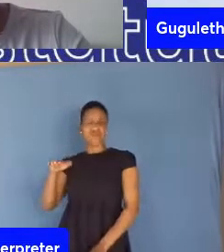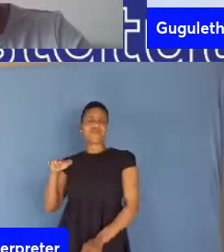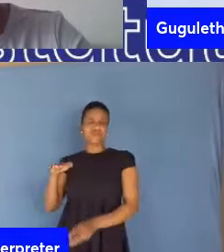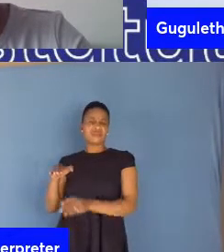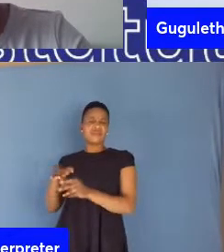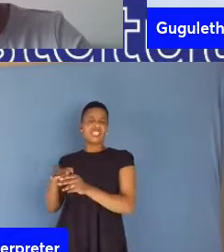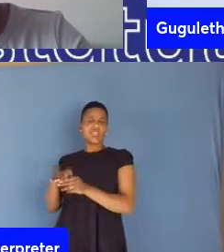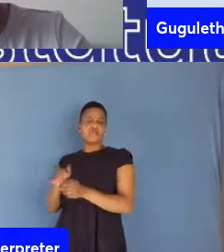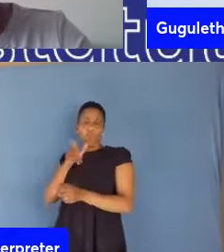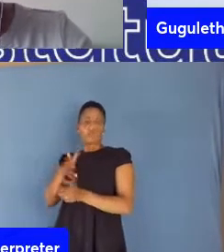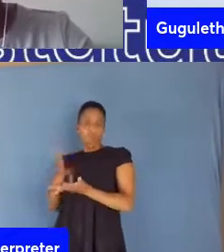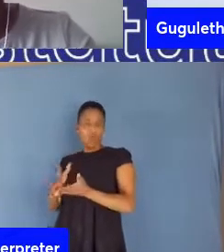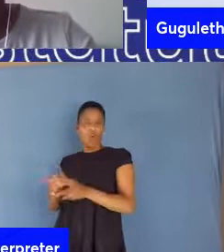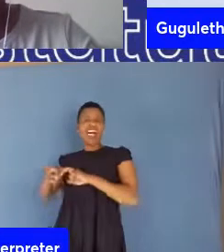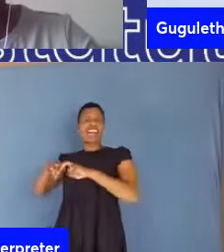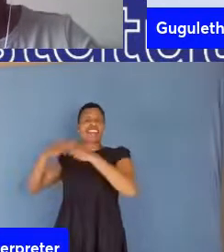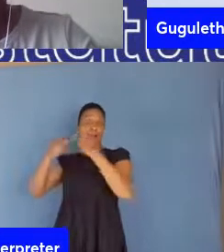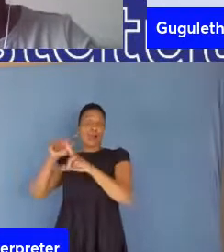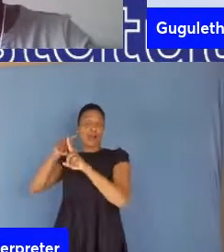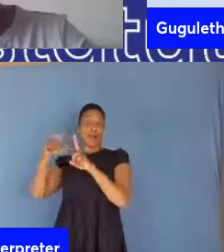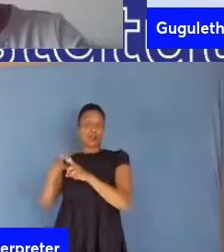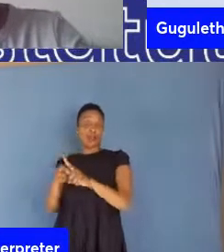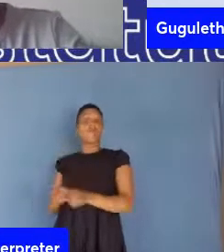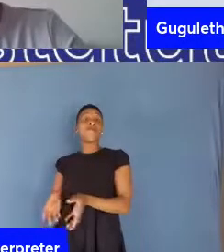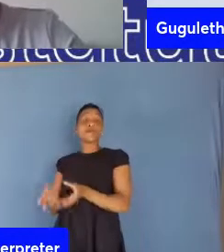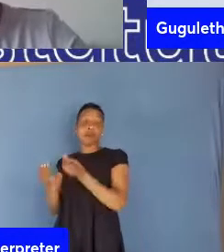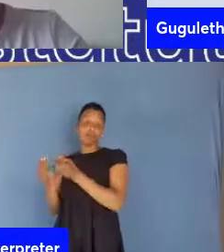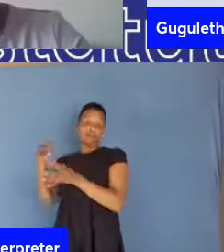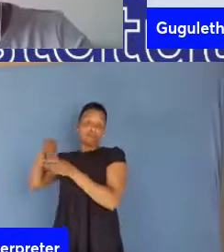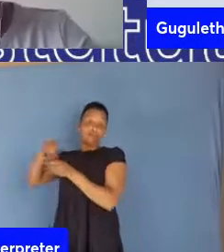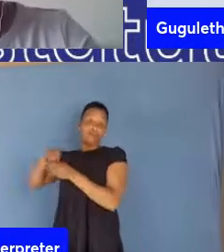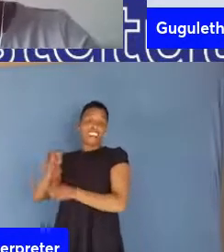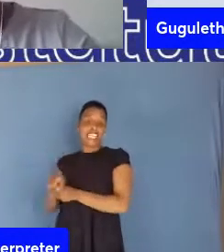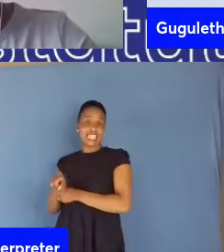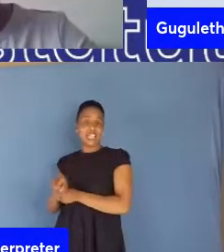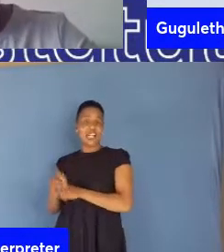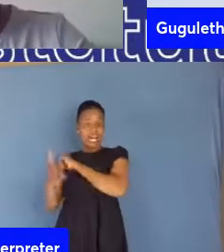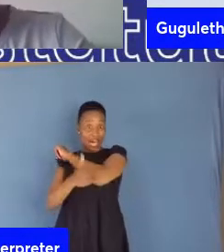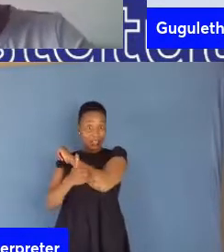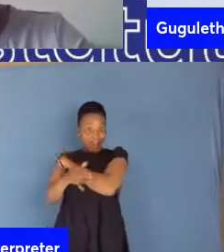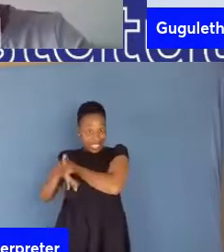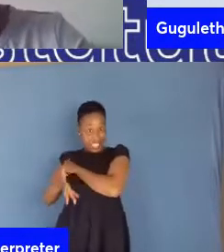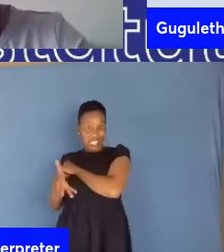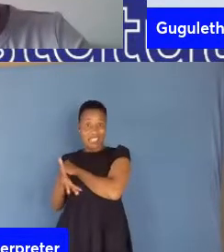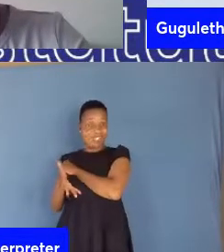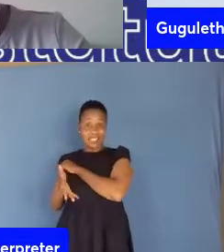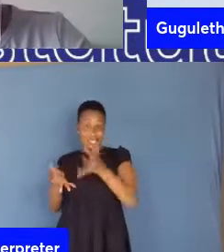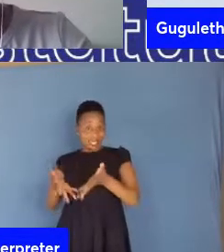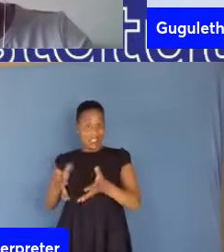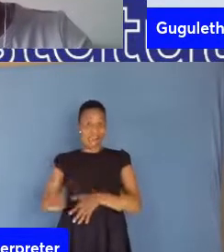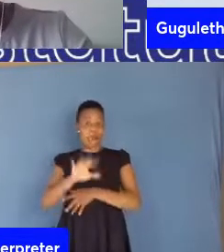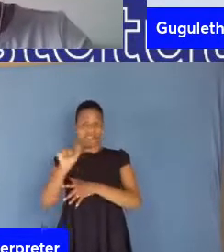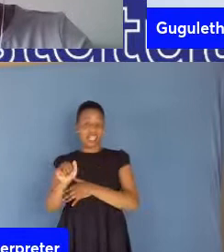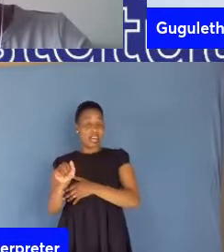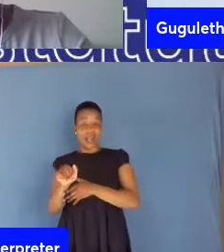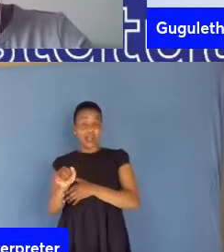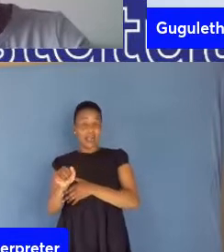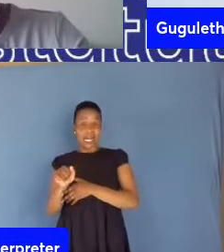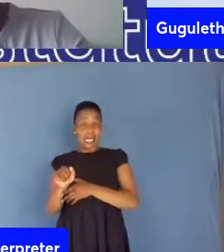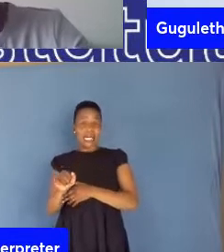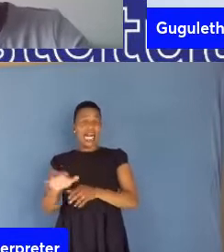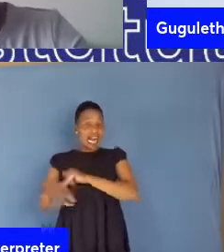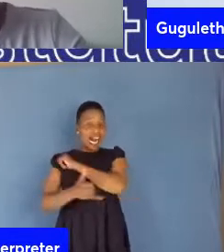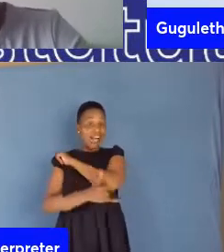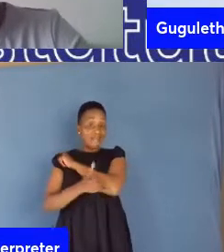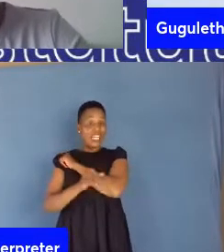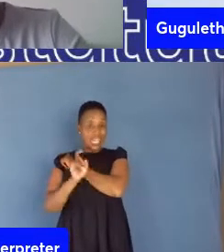finds expression in us. Like this country, as an example, think about this. This country is considered to be the best when